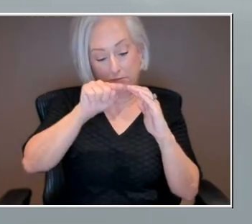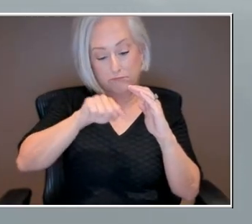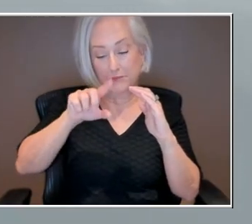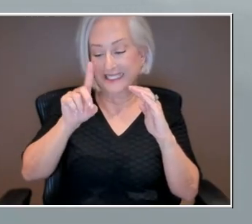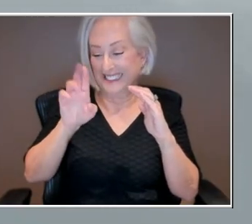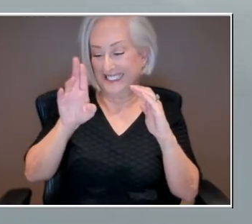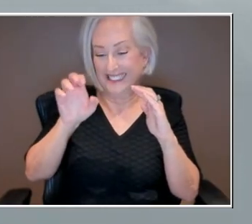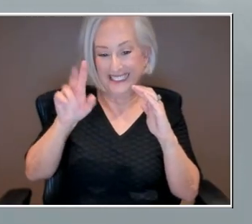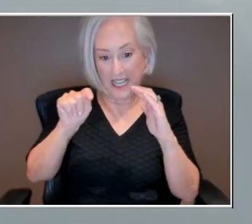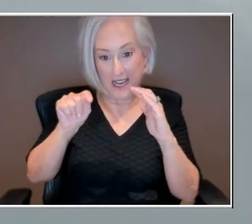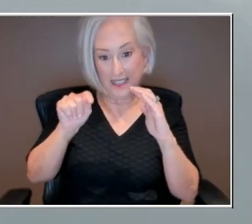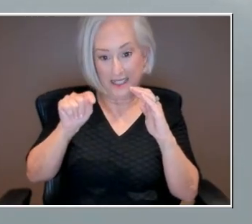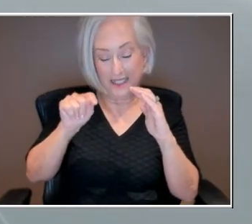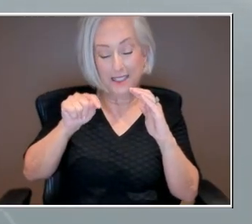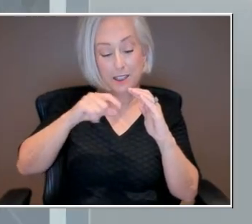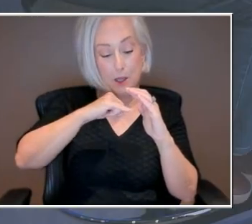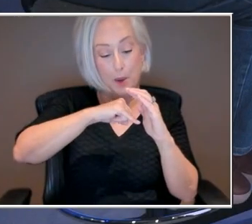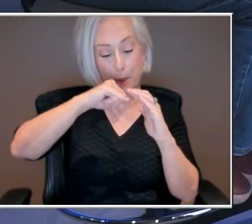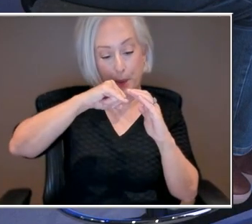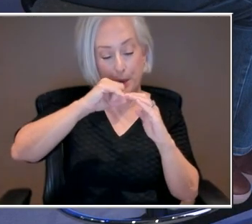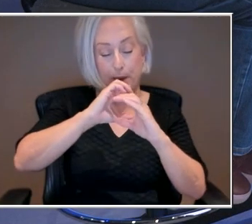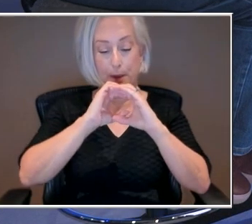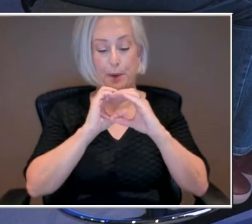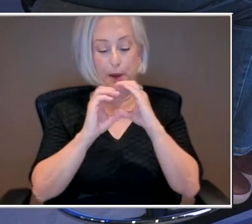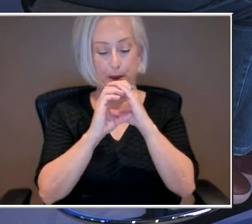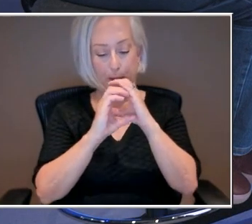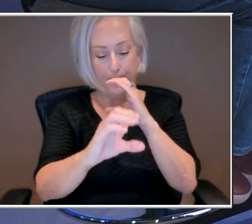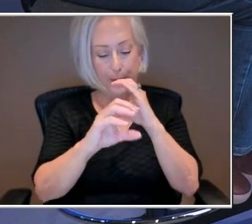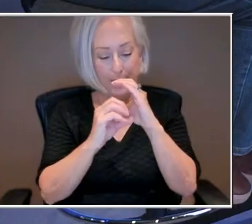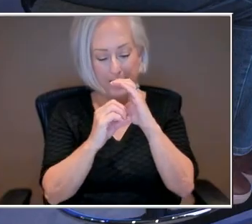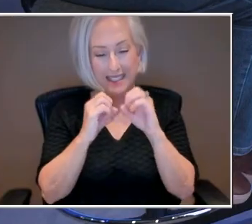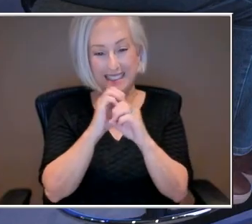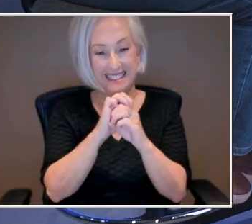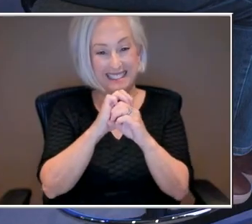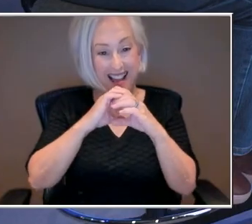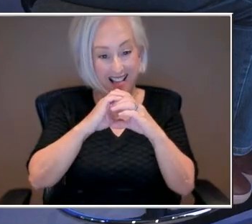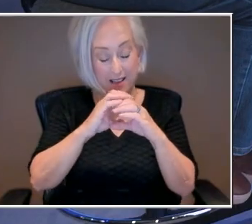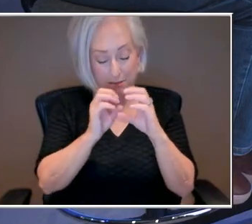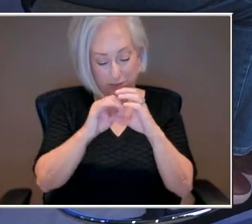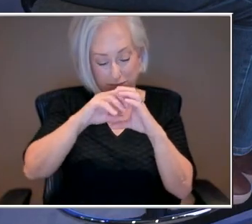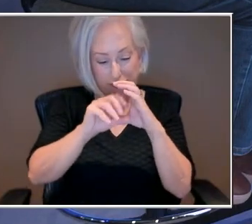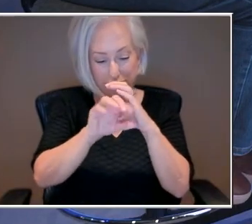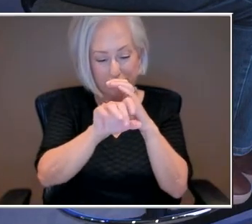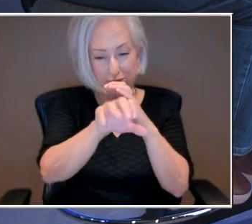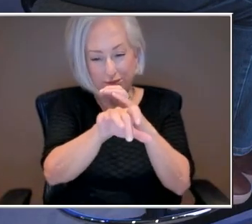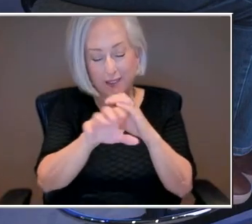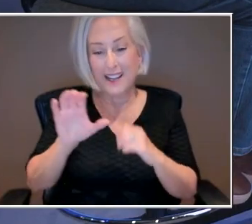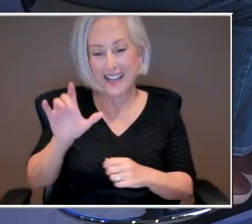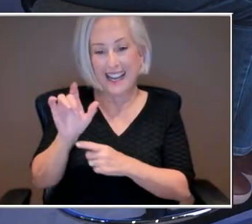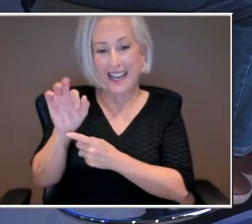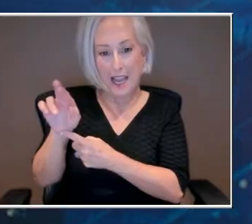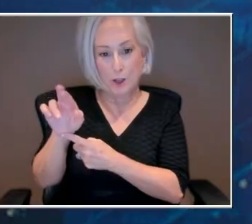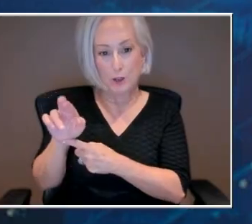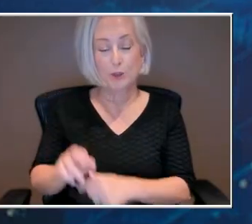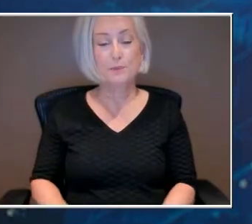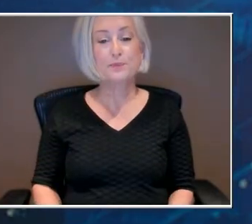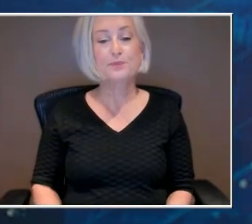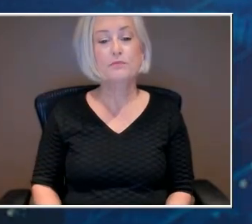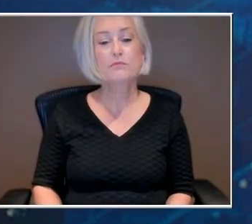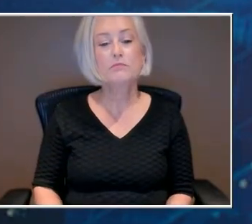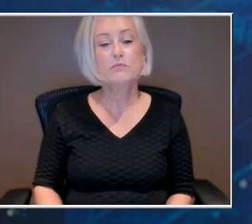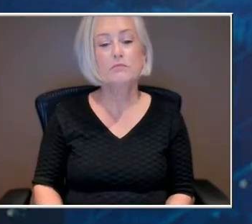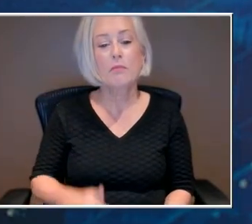oncologist giving chemotherapy coordinate with a surgical oncologist who then does the operation? Yeah, that's a great question. So every person who has